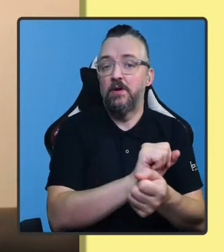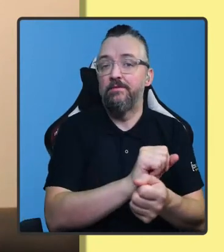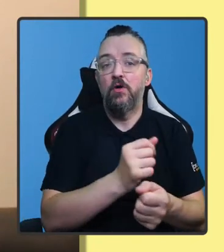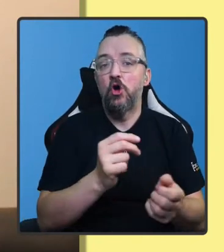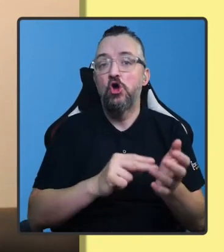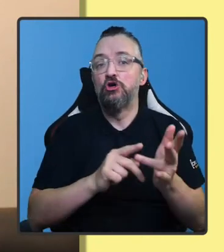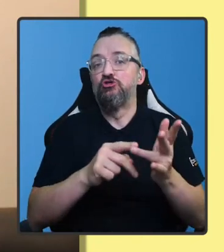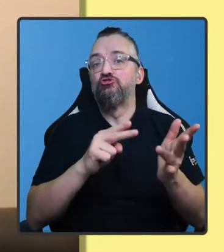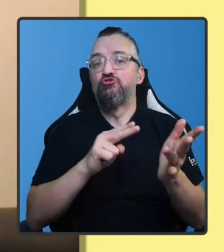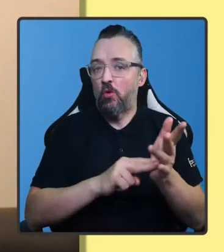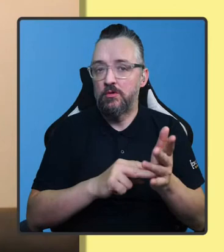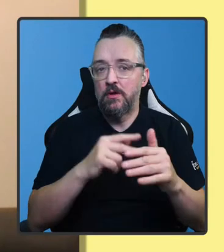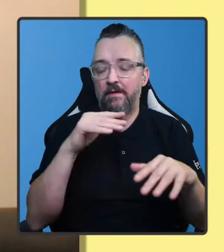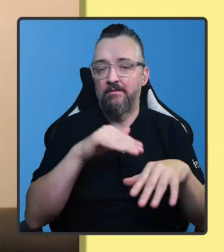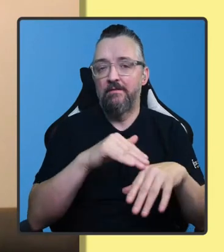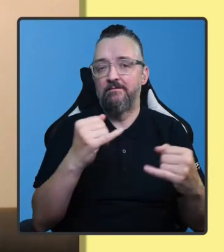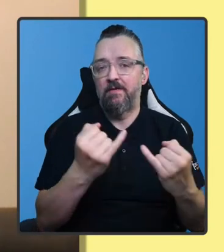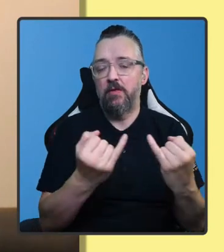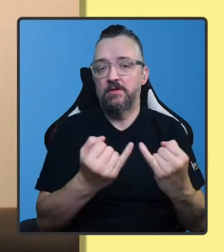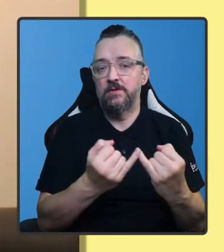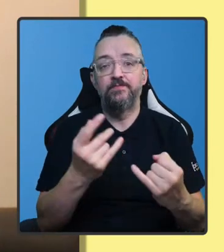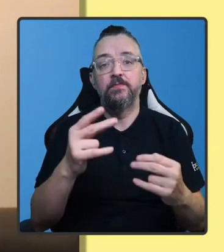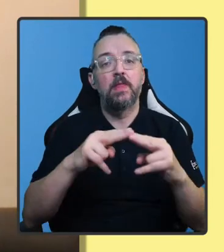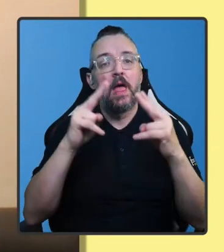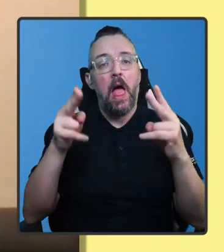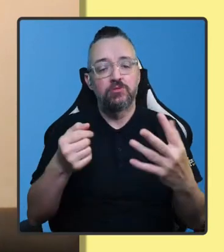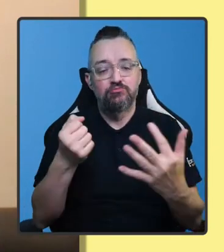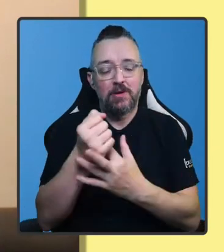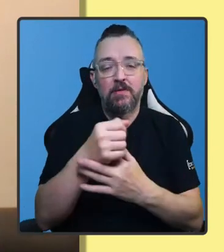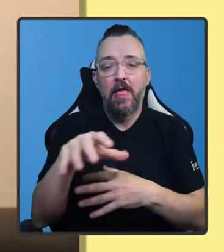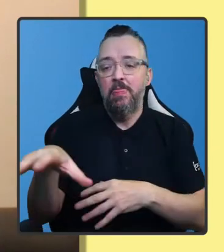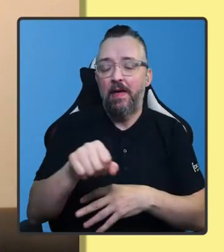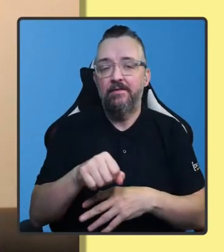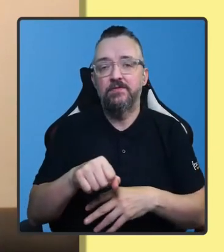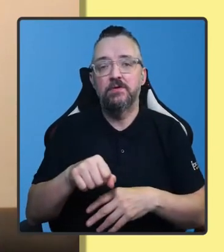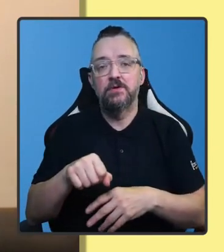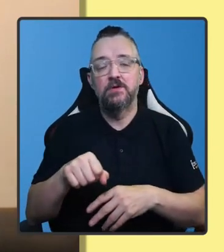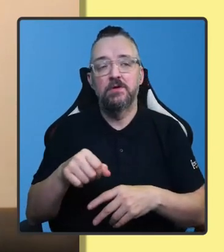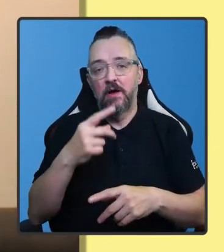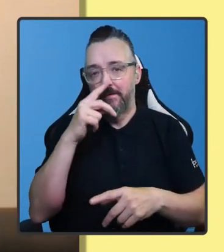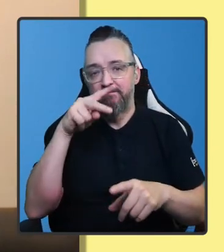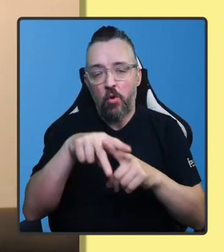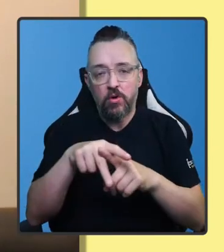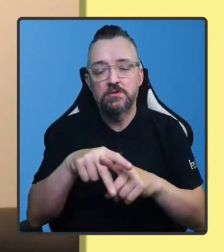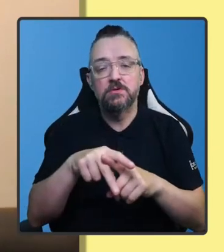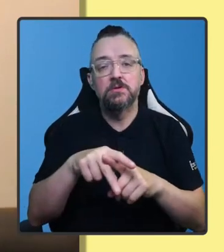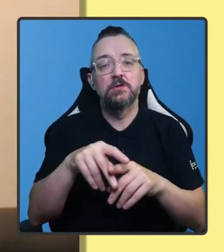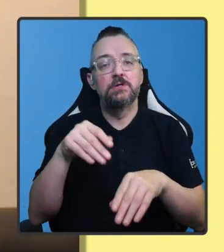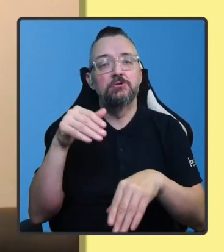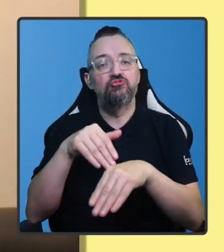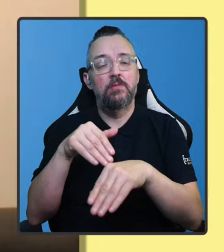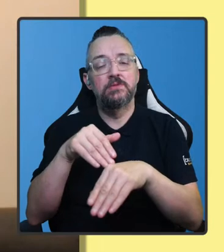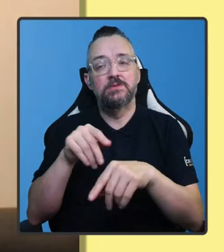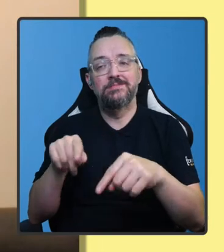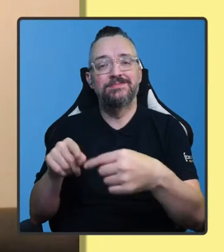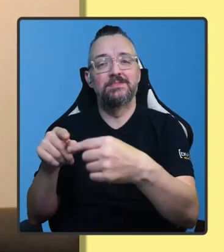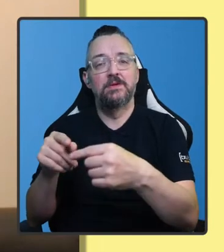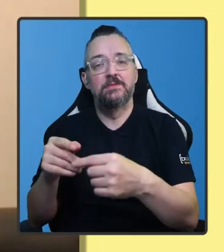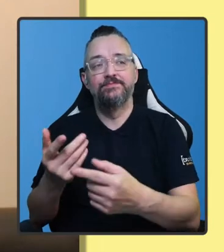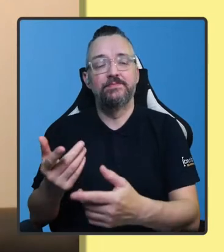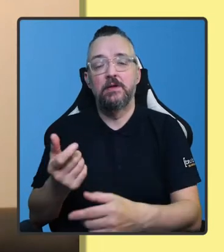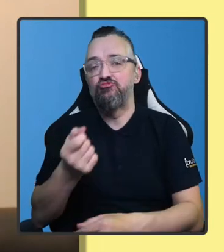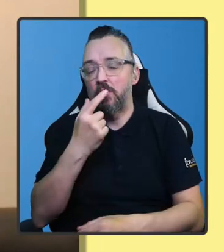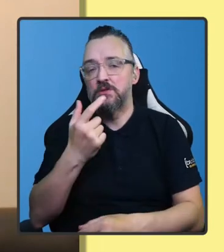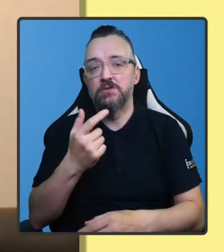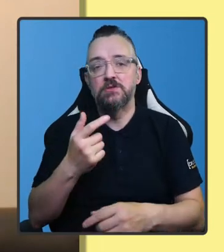crimes. For example, housebreaking, theft, shoplifting, fraud, crimes against public justice, drugs, breach of the